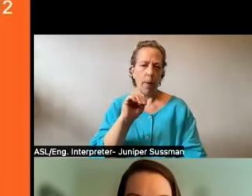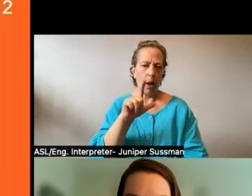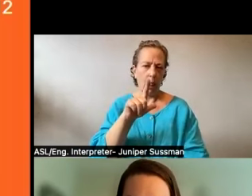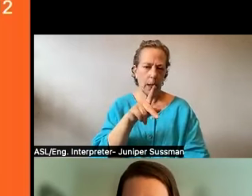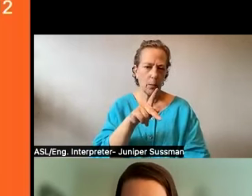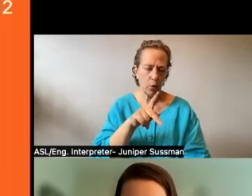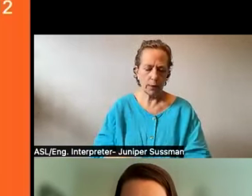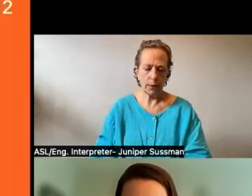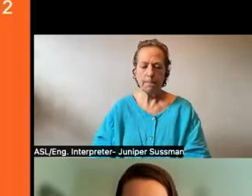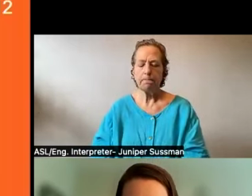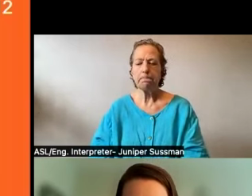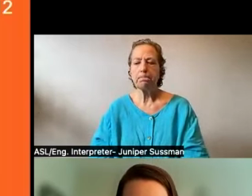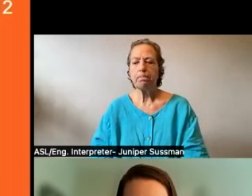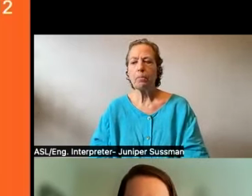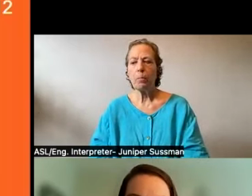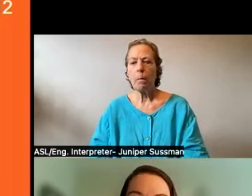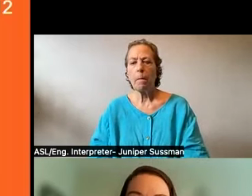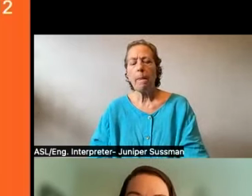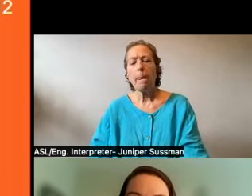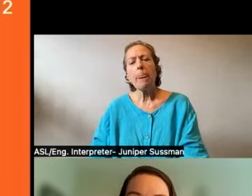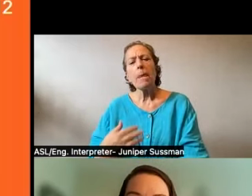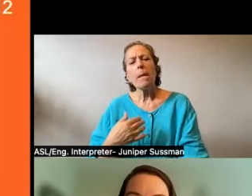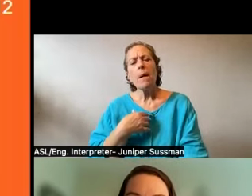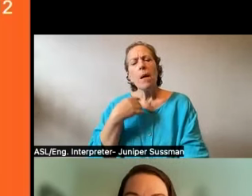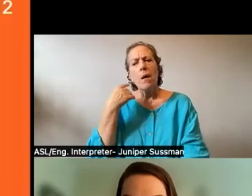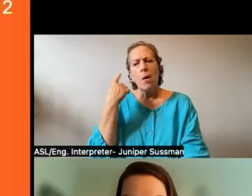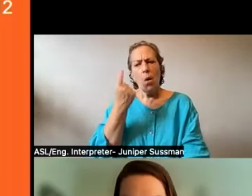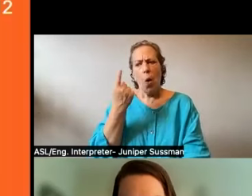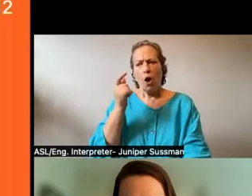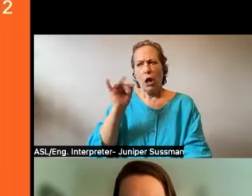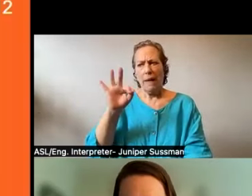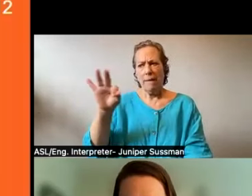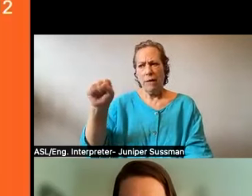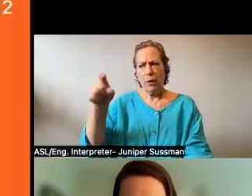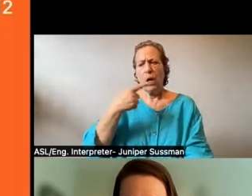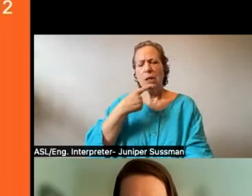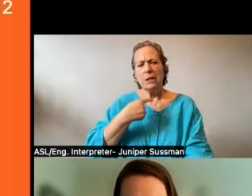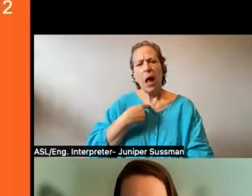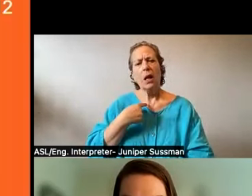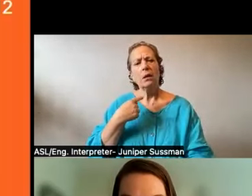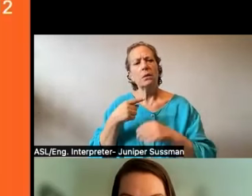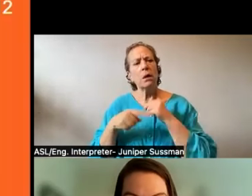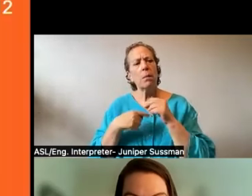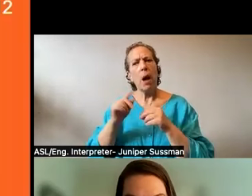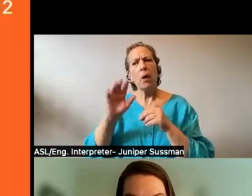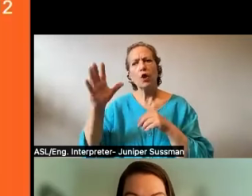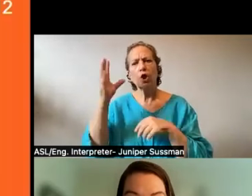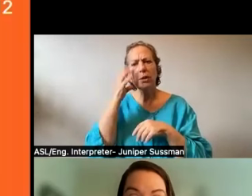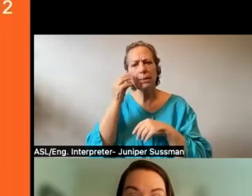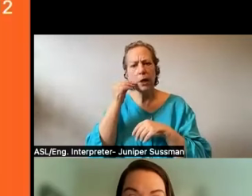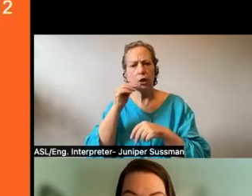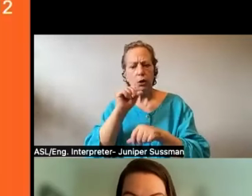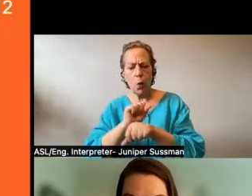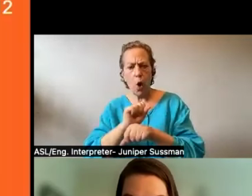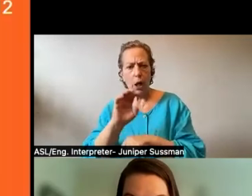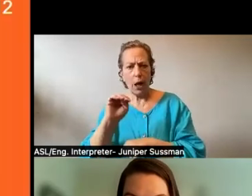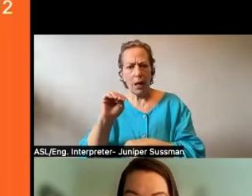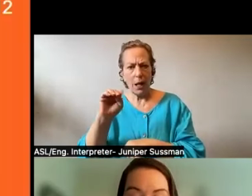partnership. And I'm wondering if you can tell us a bit about your experience working in an MLP that serves